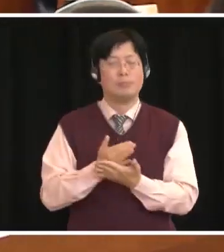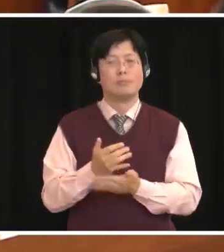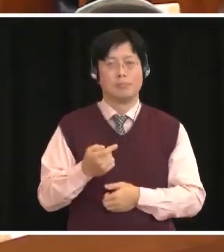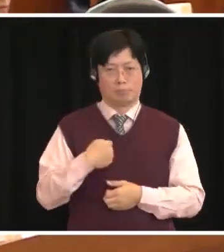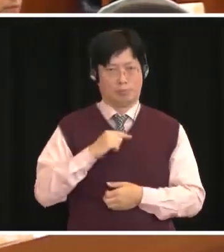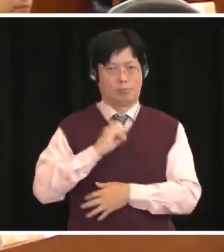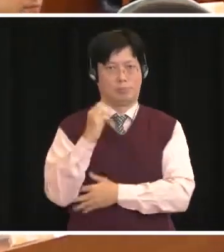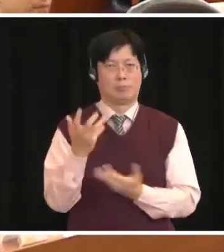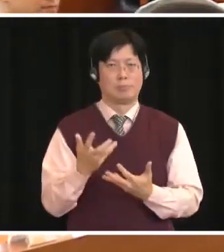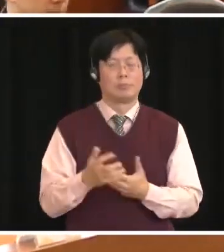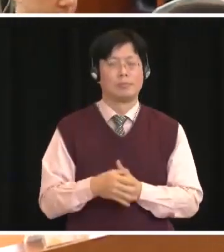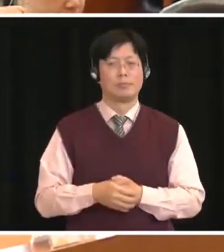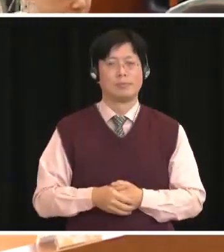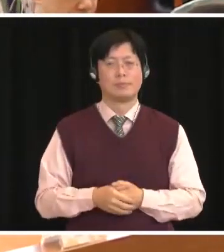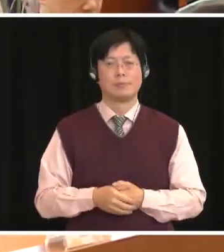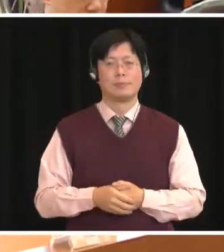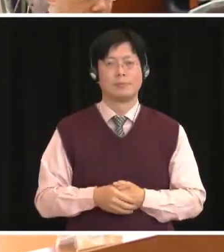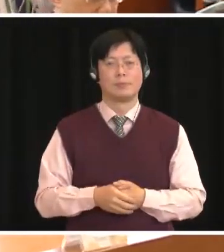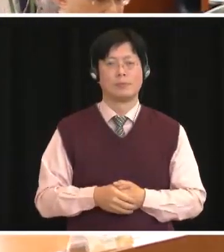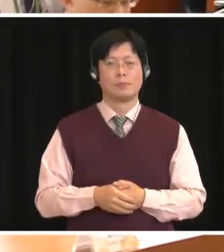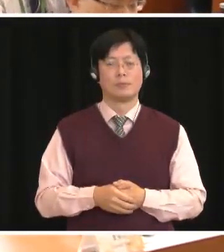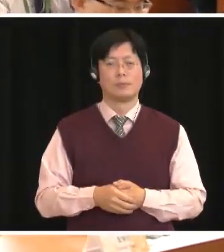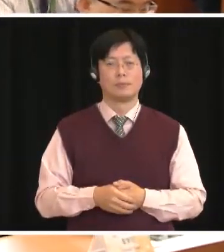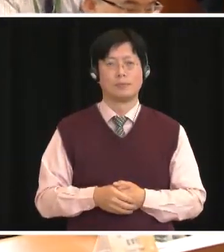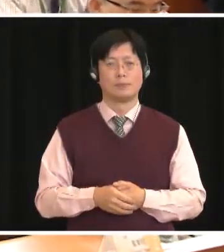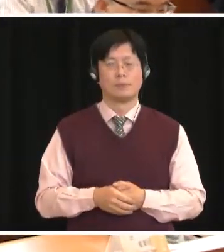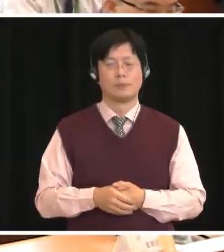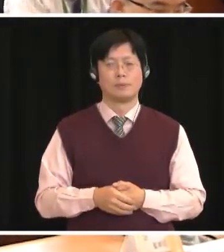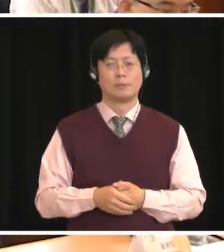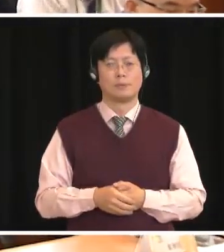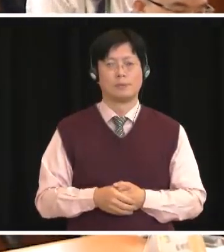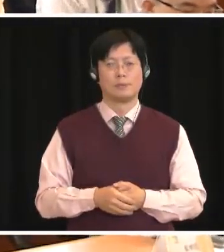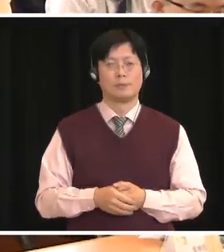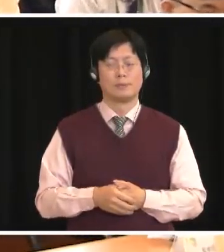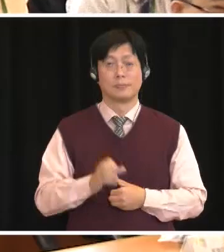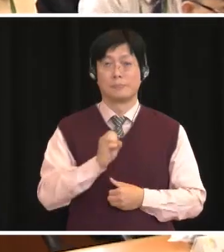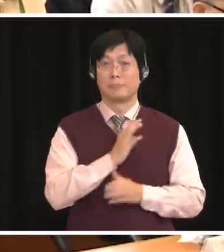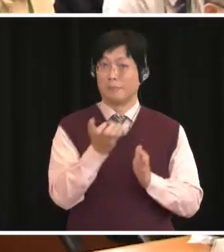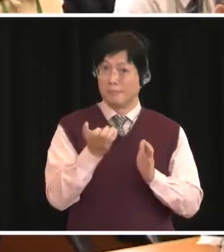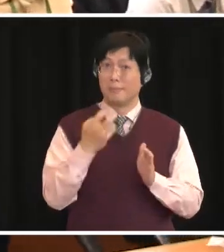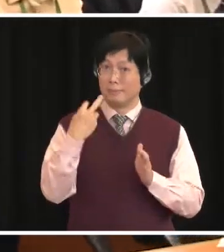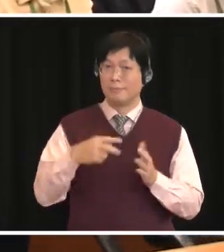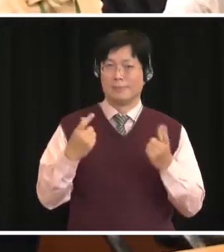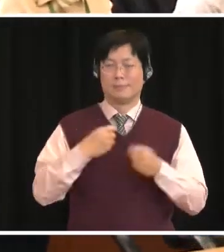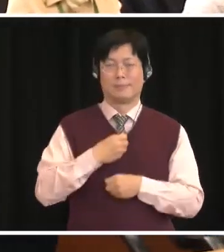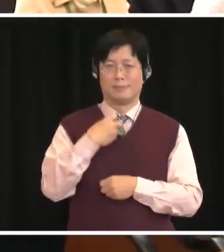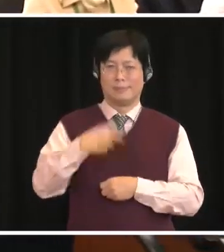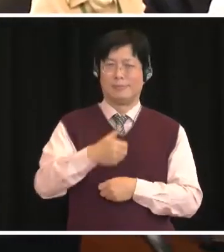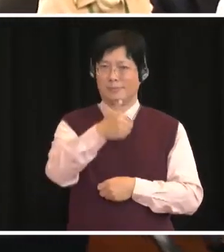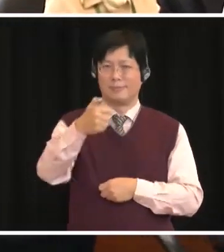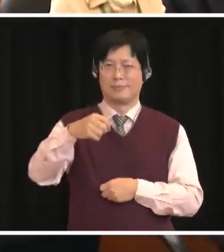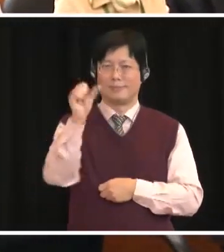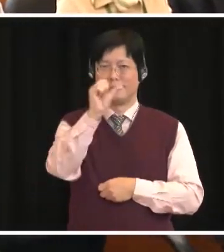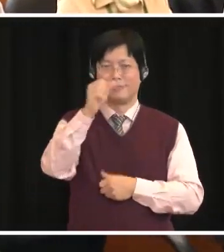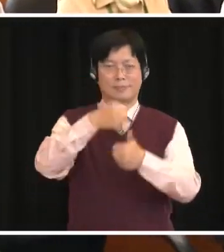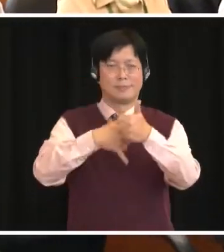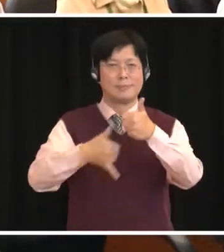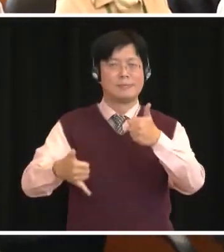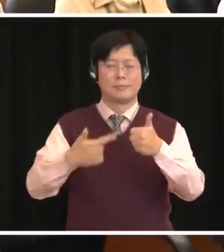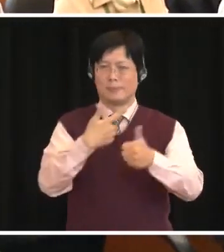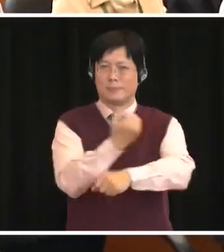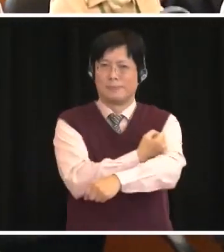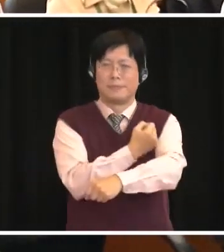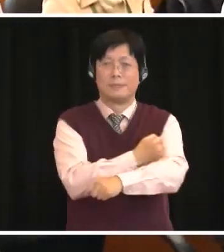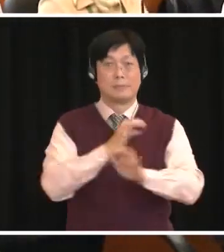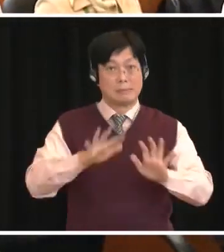committee members so that they can start drafting the concluding observations and recommendations.